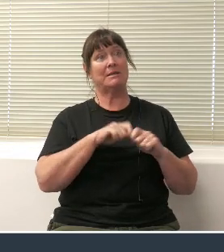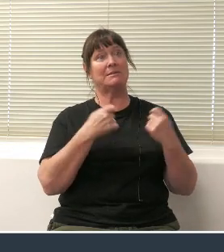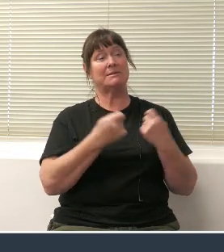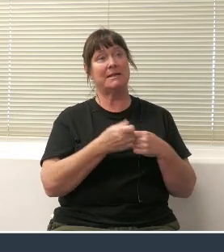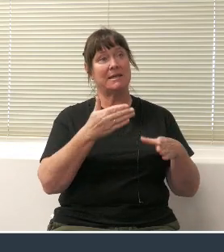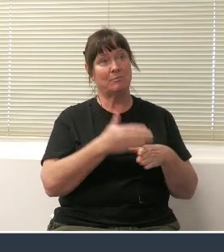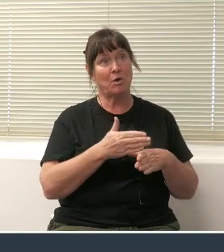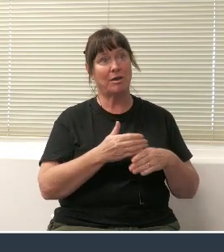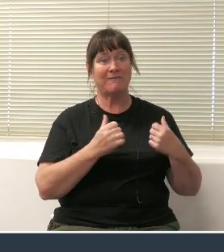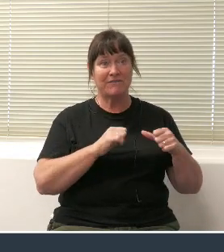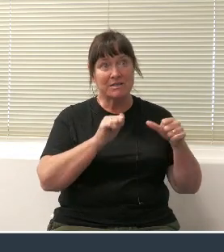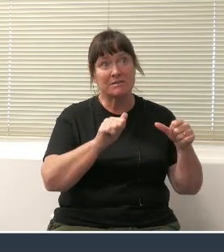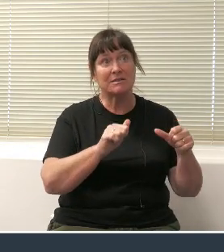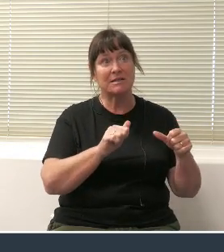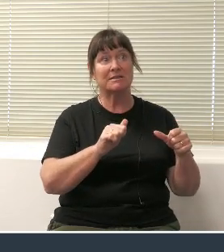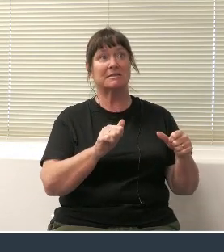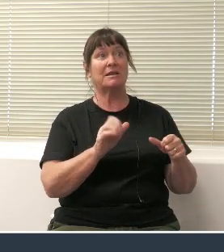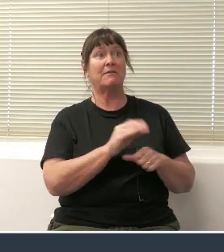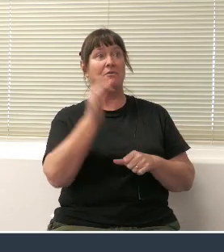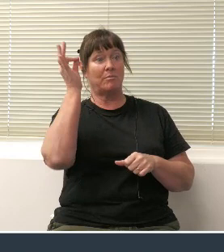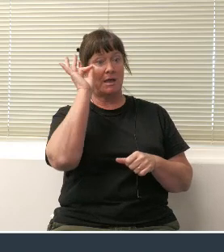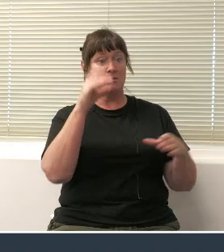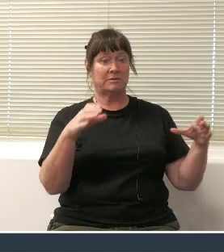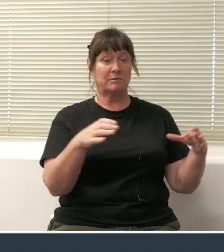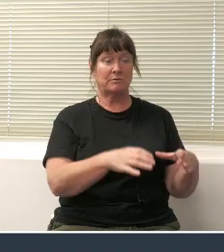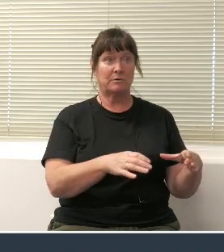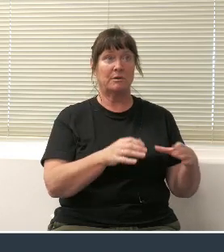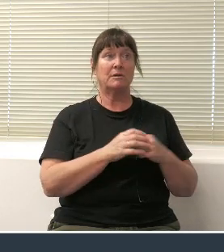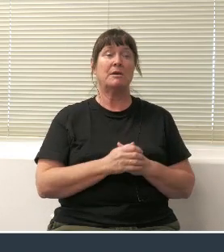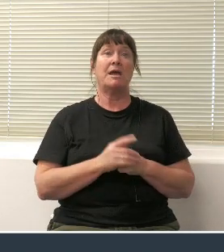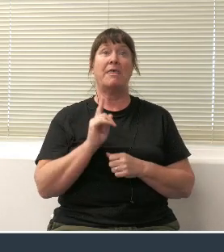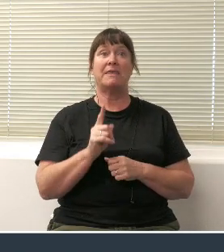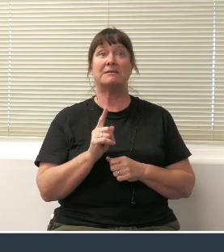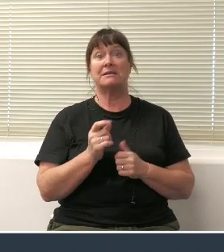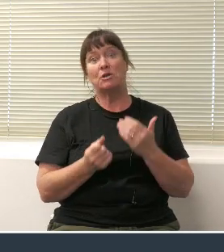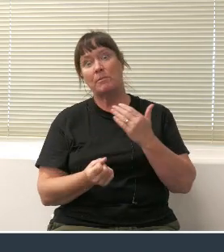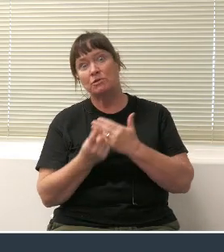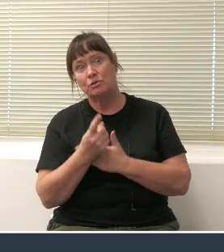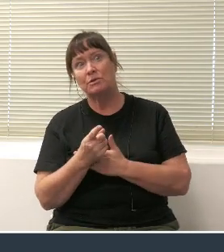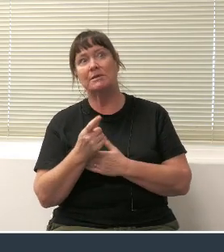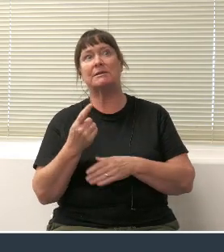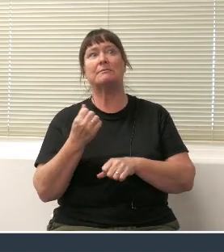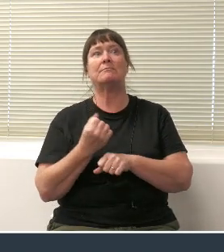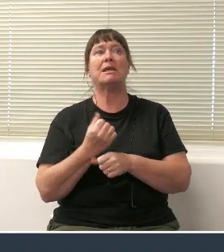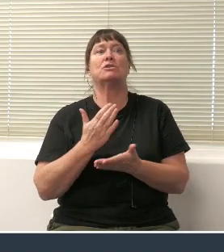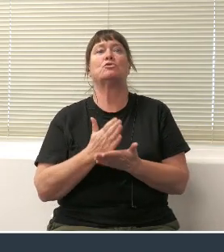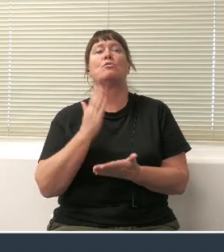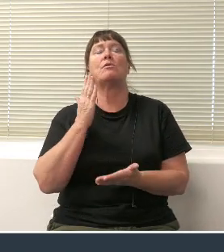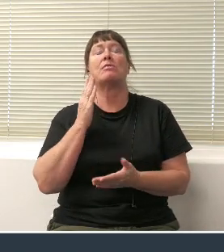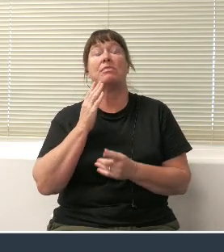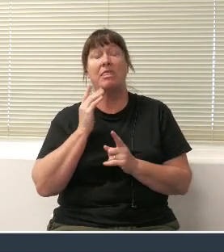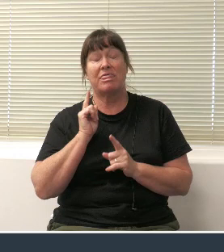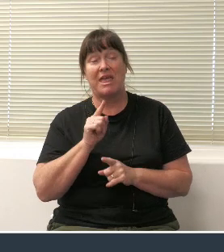and efficiencies out of our organisation. And this is the classic opportunity to make that happen in the